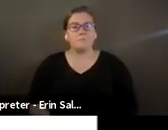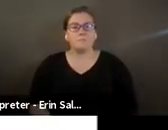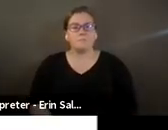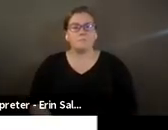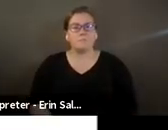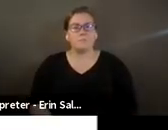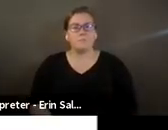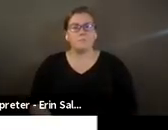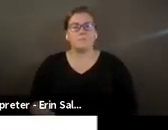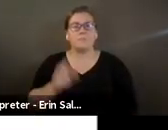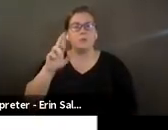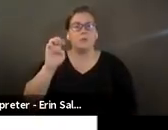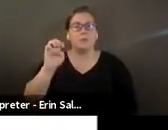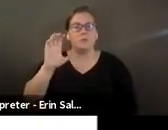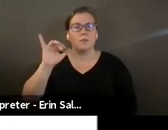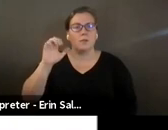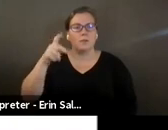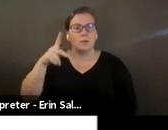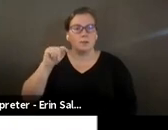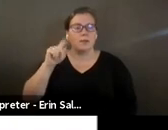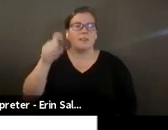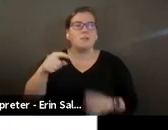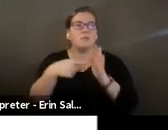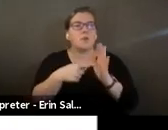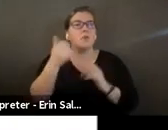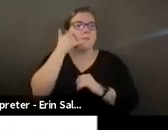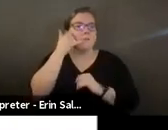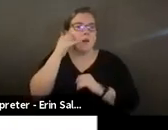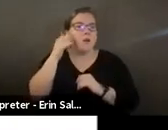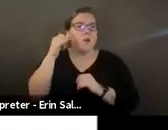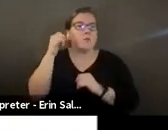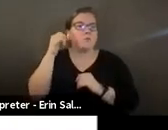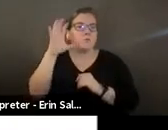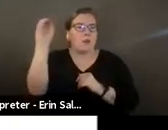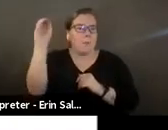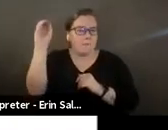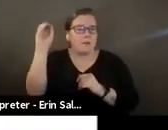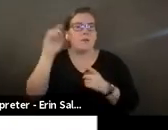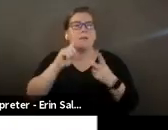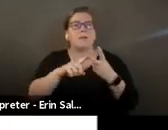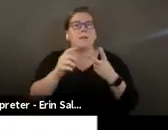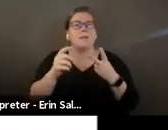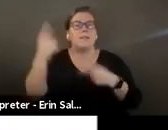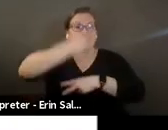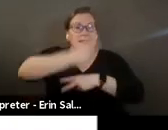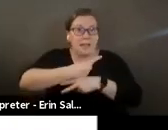The receipt would need to show the phone carrier, the date, and the amount of minutes added. If you